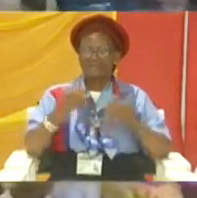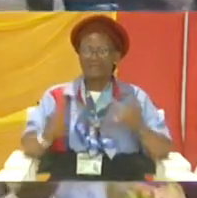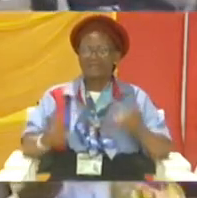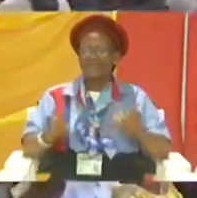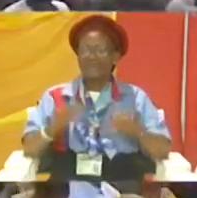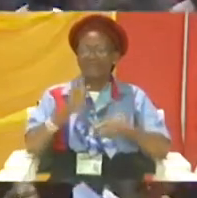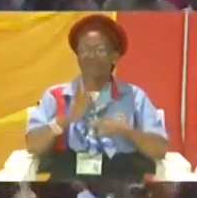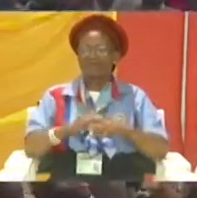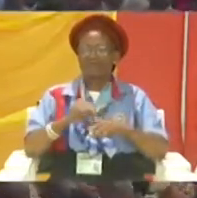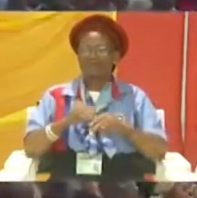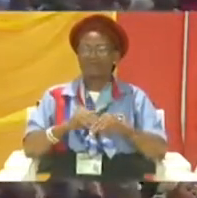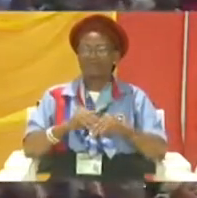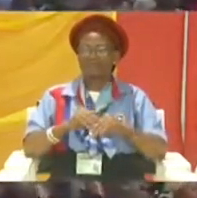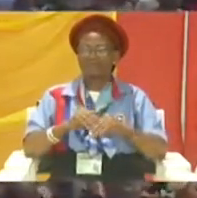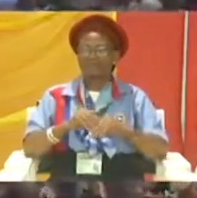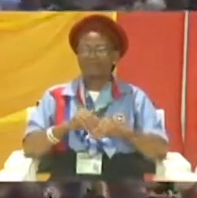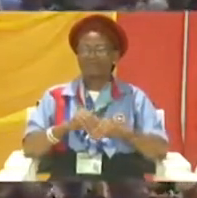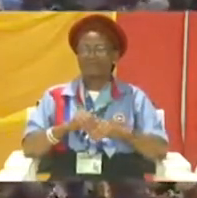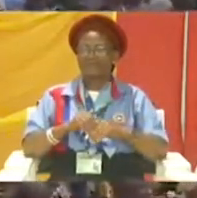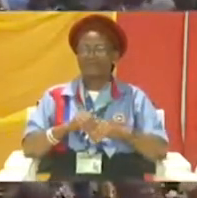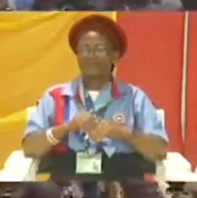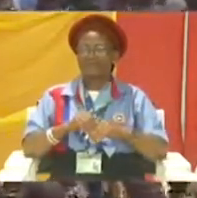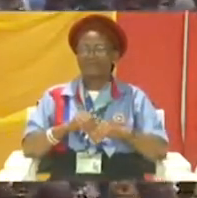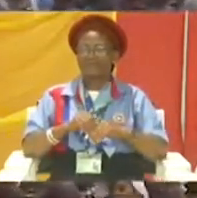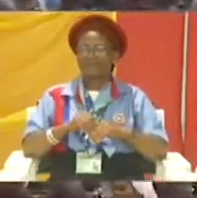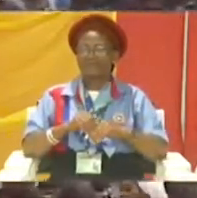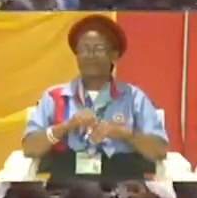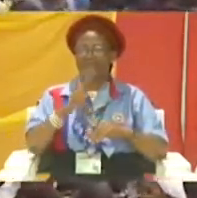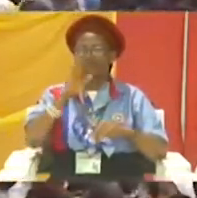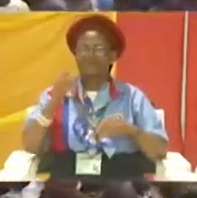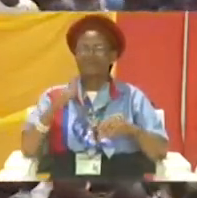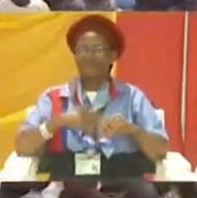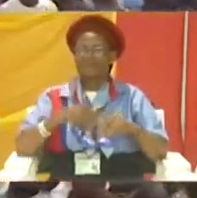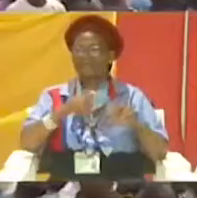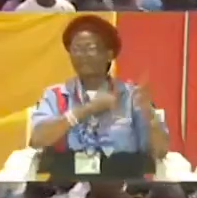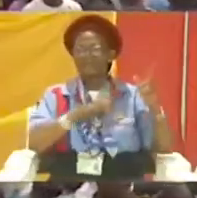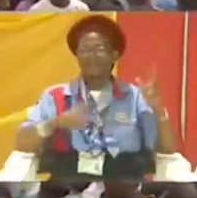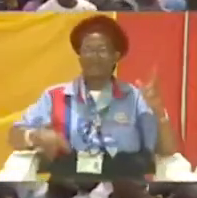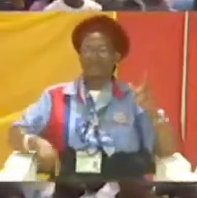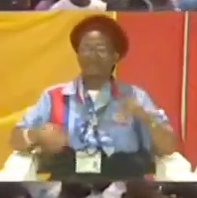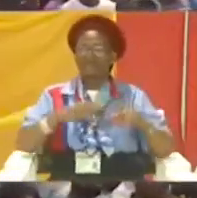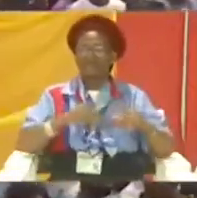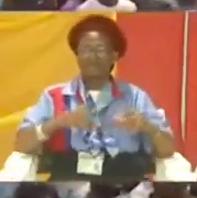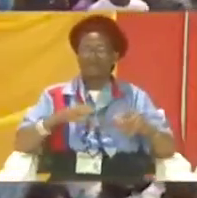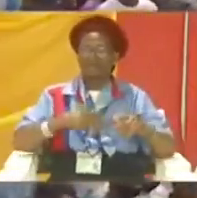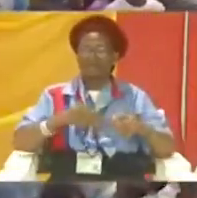now on. Be my Lord and my Savior forever.